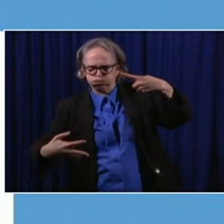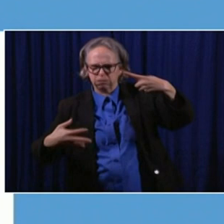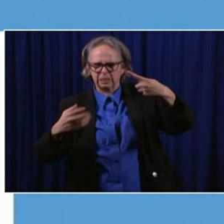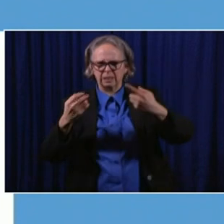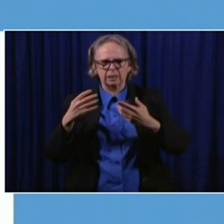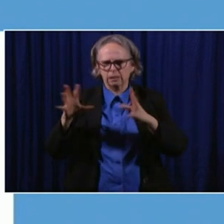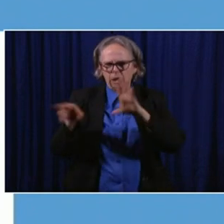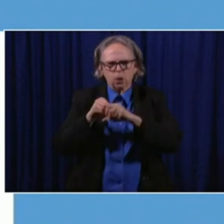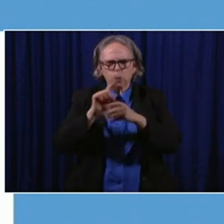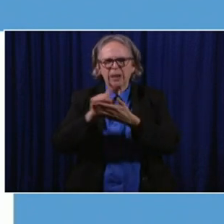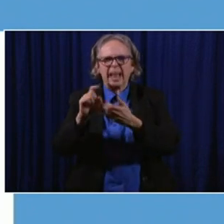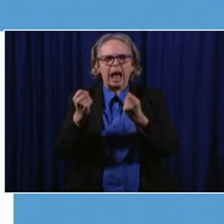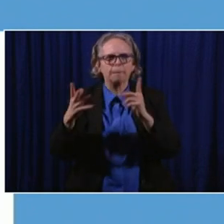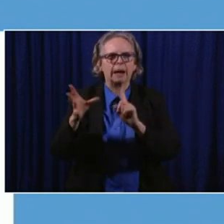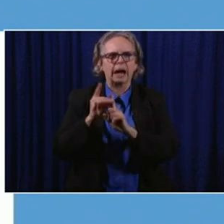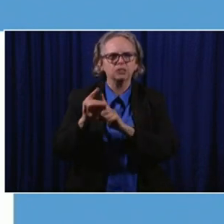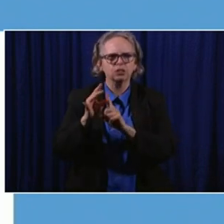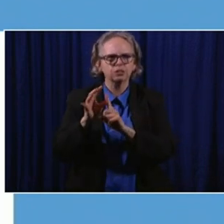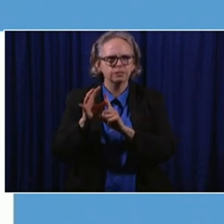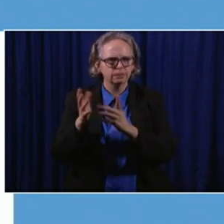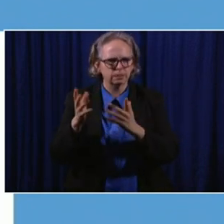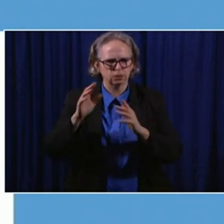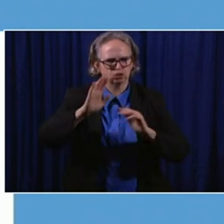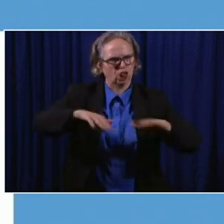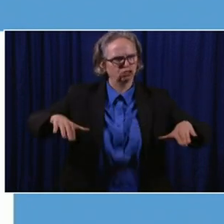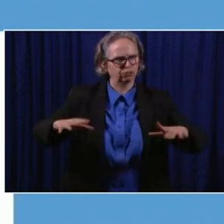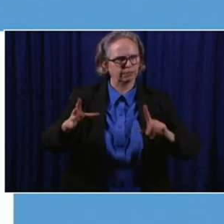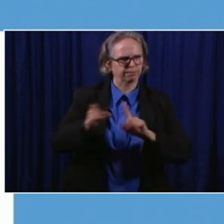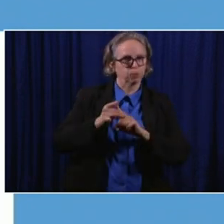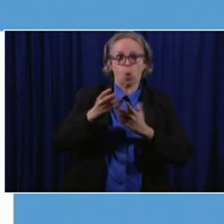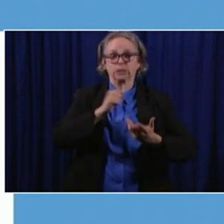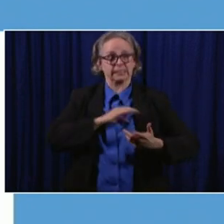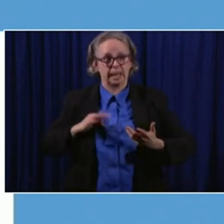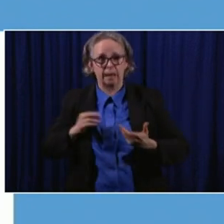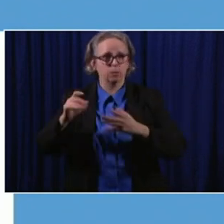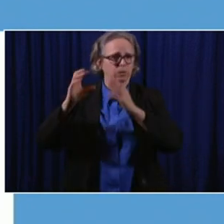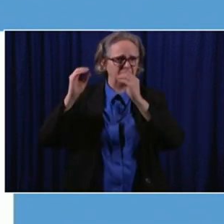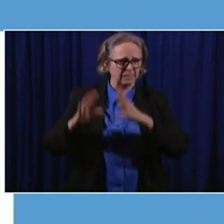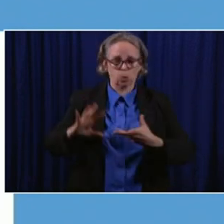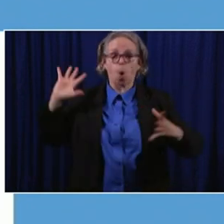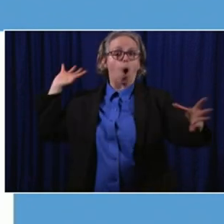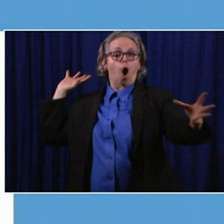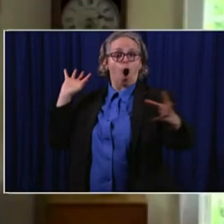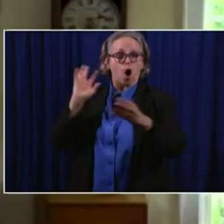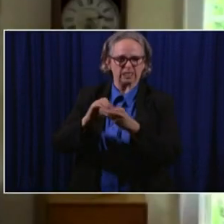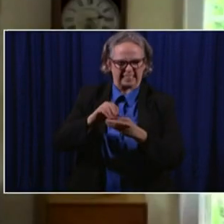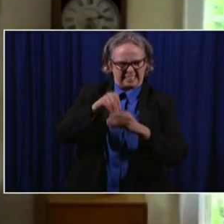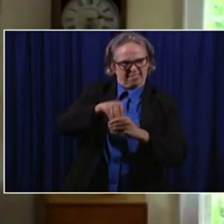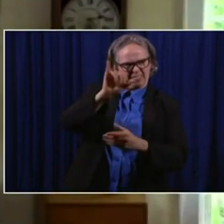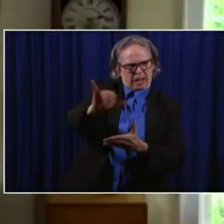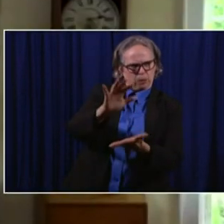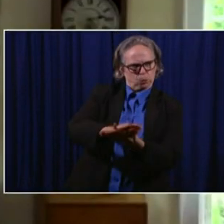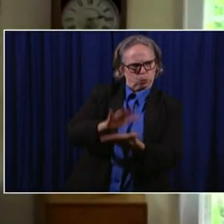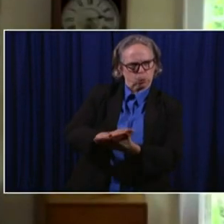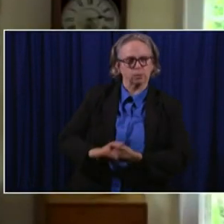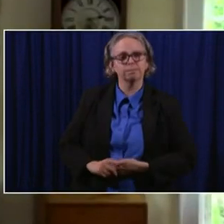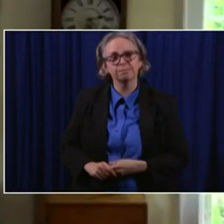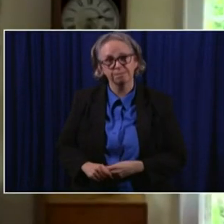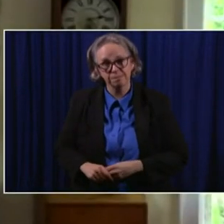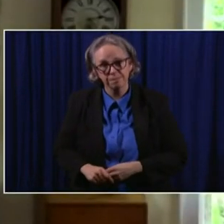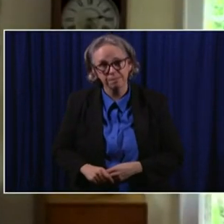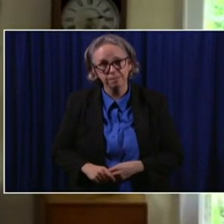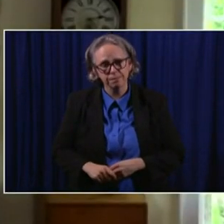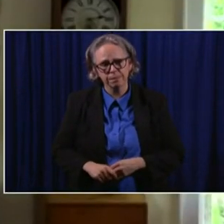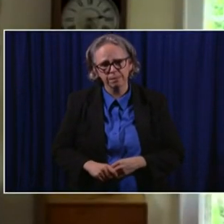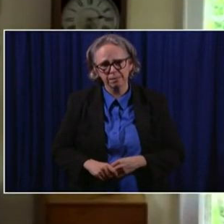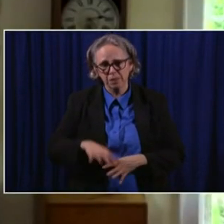to schools by parents and guardians and staff, and you can filter by county or school district so you can find the information that you need specifically. But